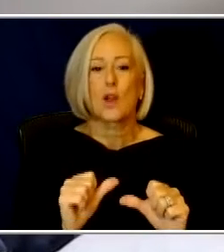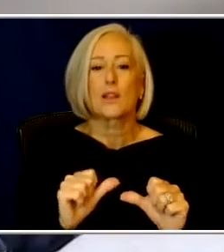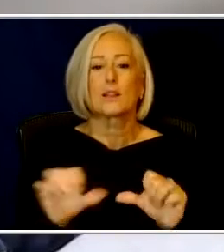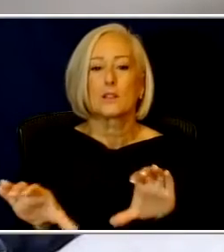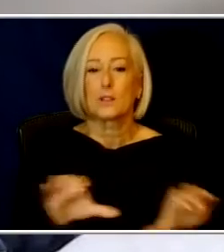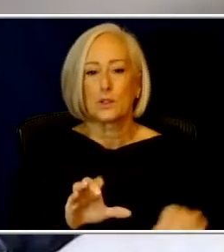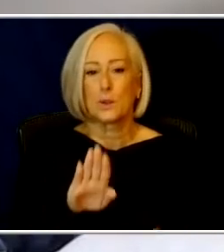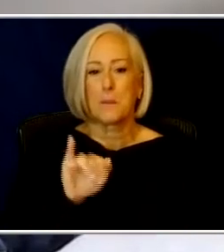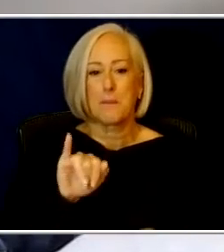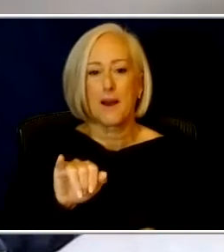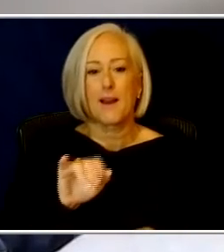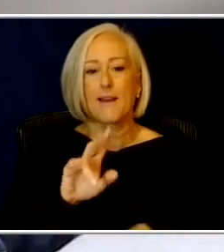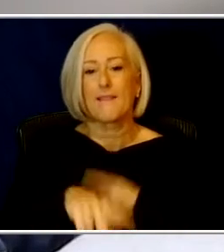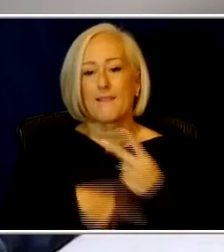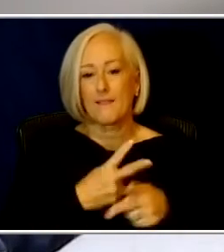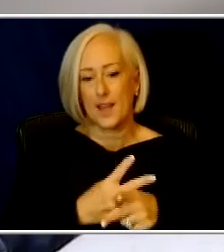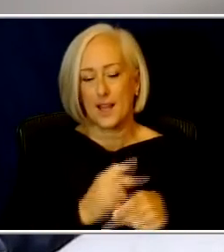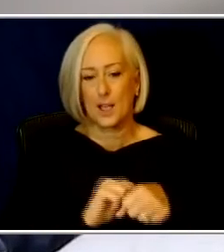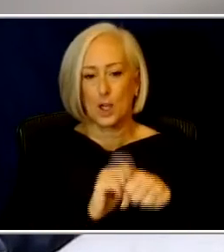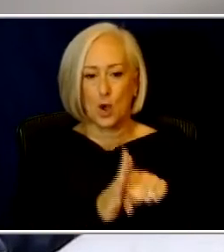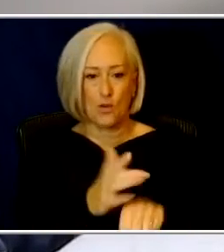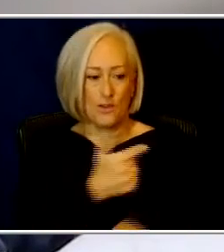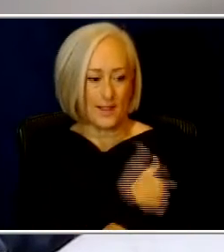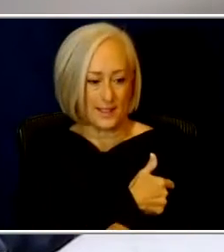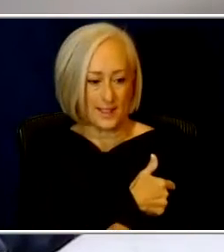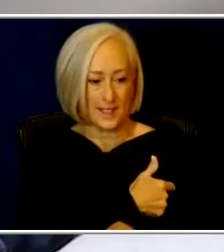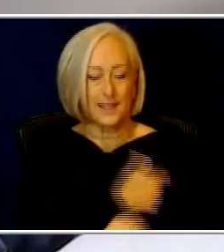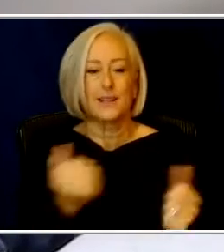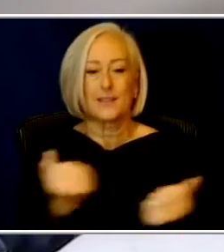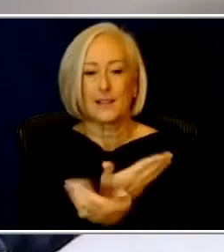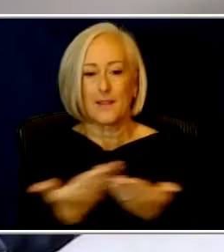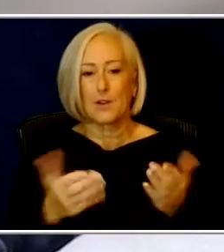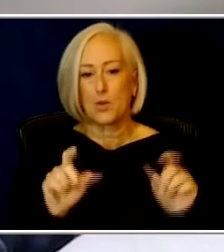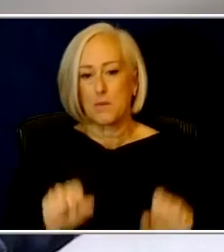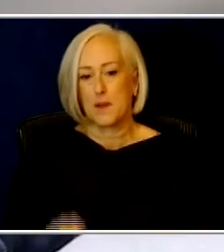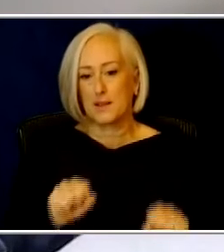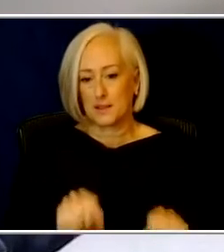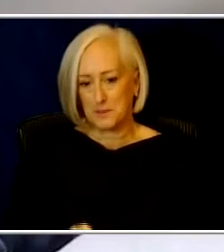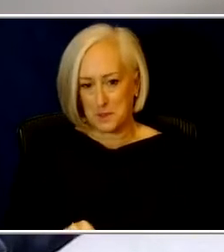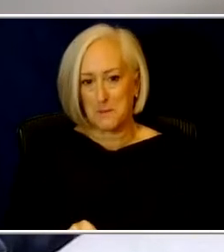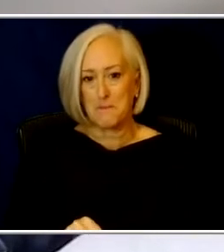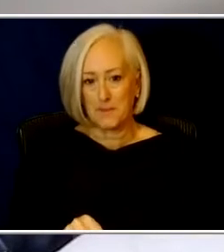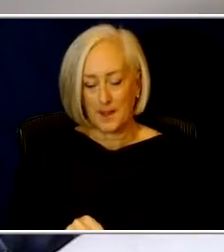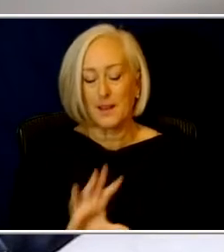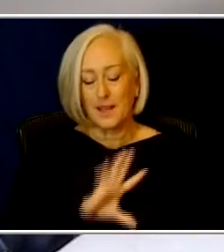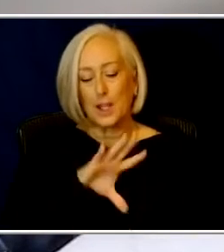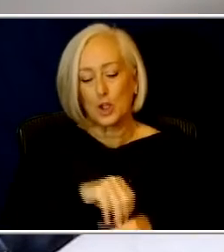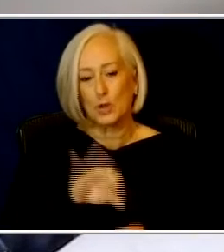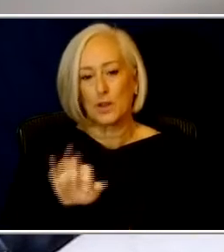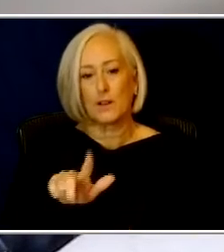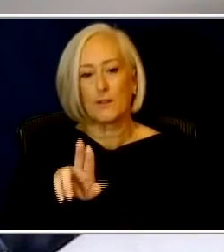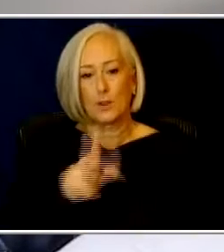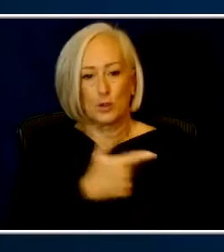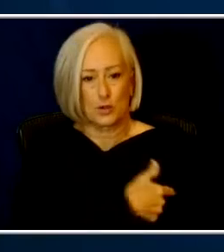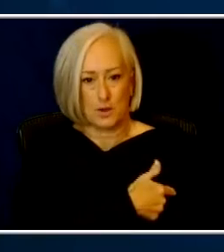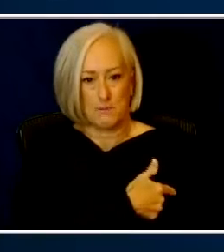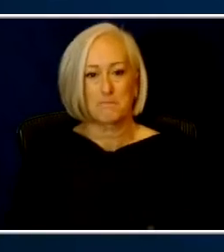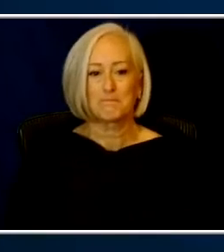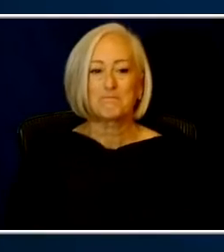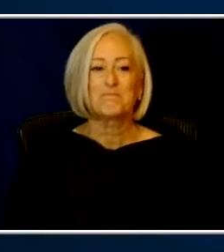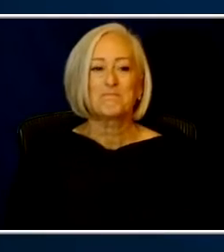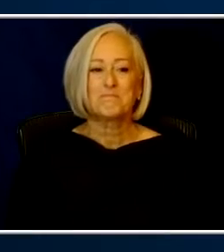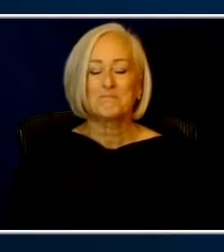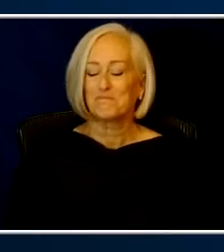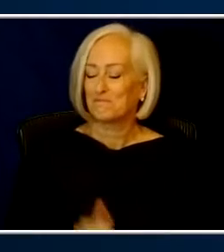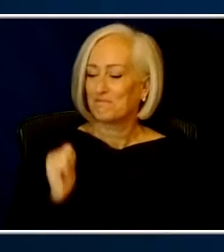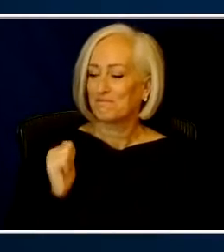COVID vaccine into everyone that we possibly can, as well as the flu shot as well. All right. Well,